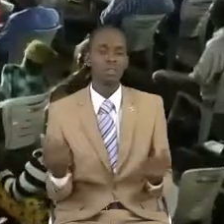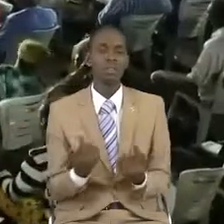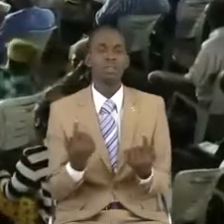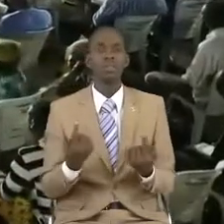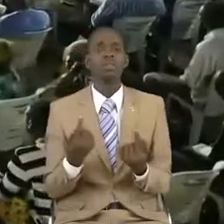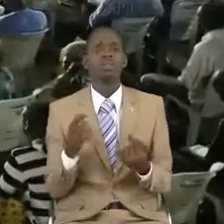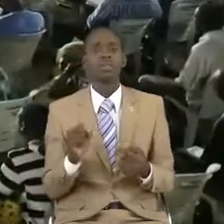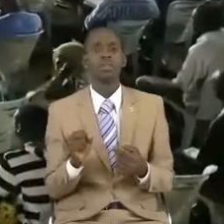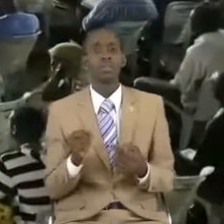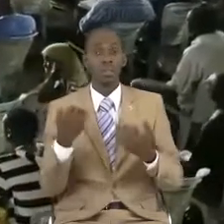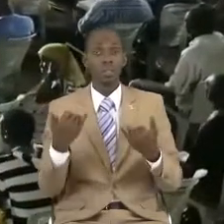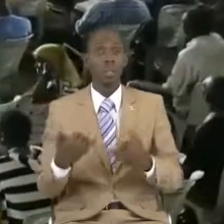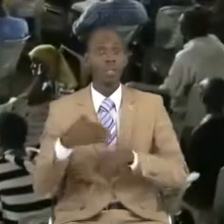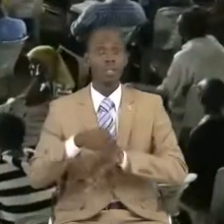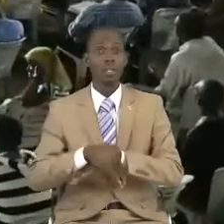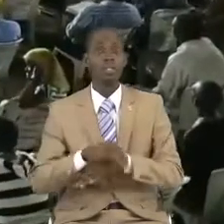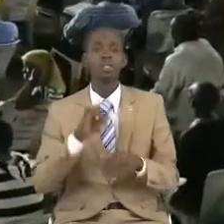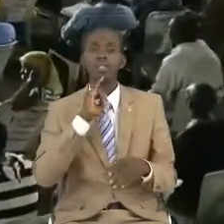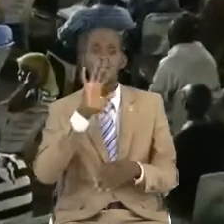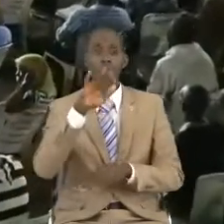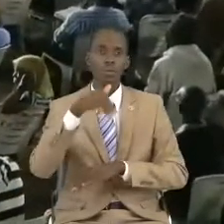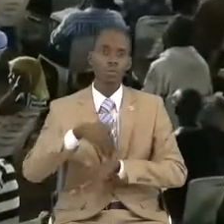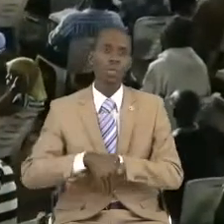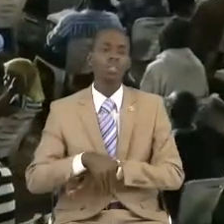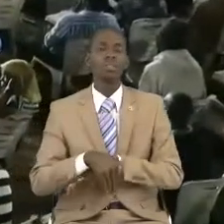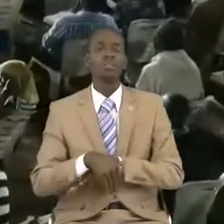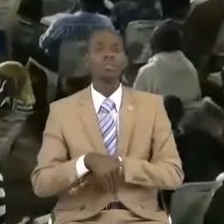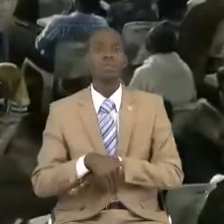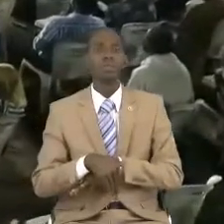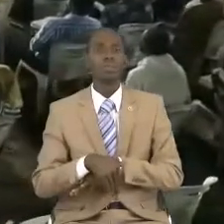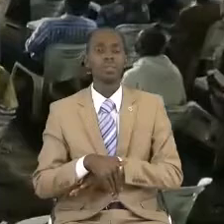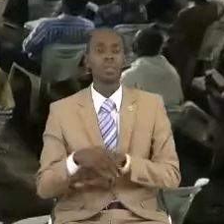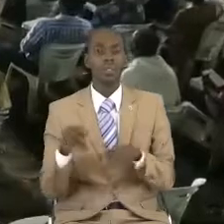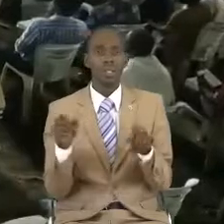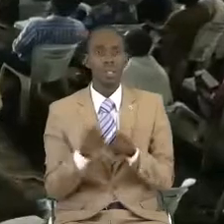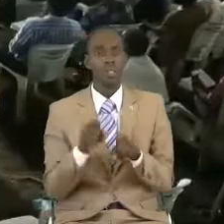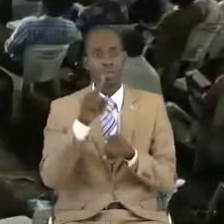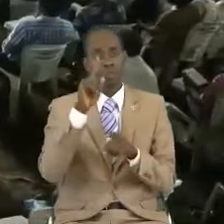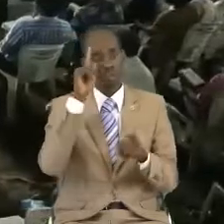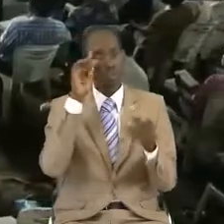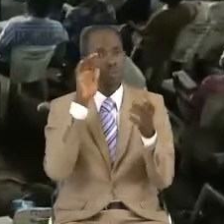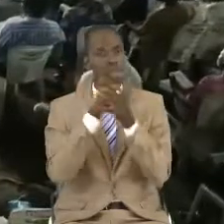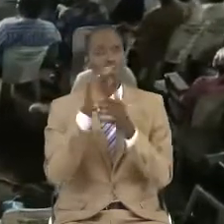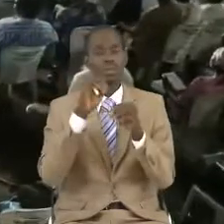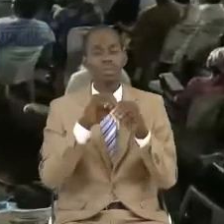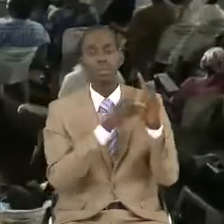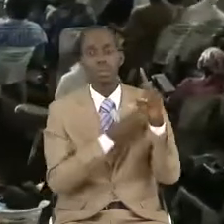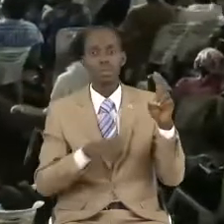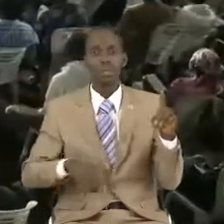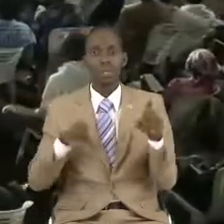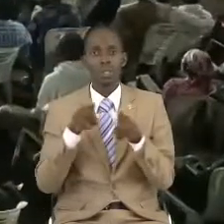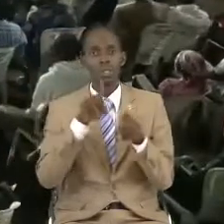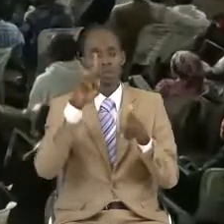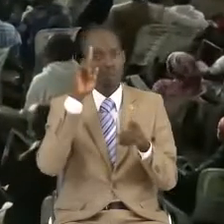tonight is your night as you trust in the lord as you believe in the lord